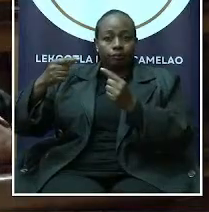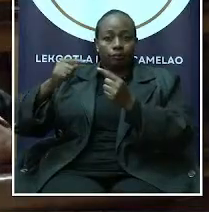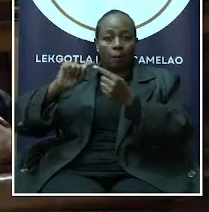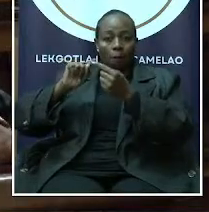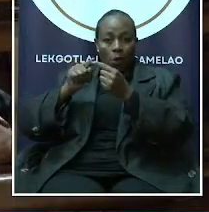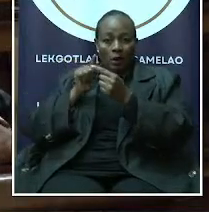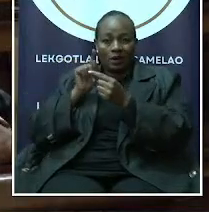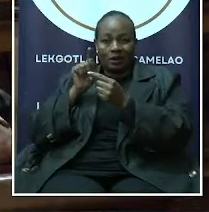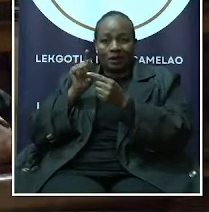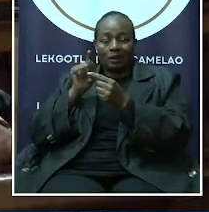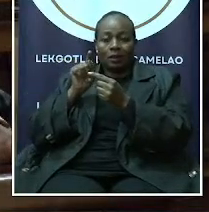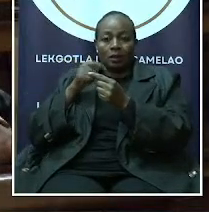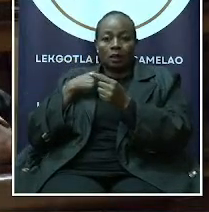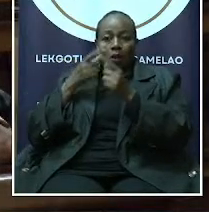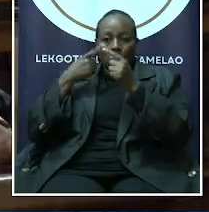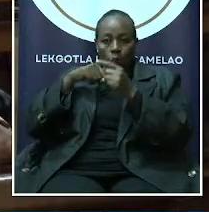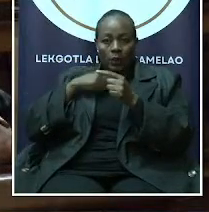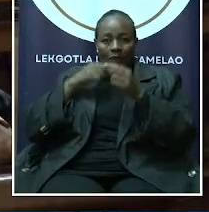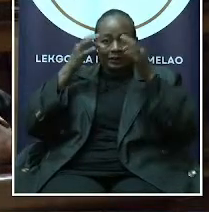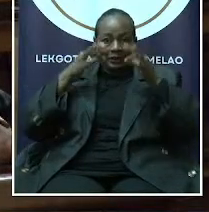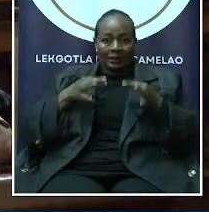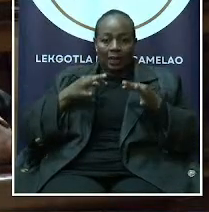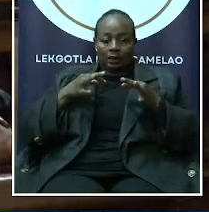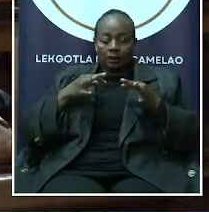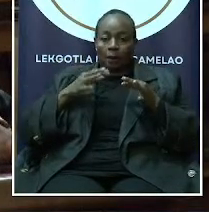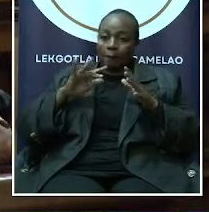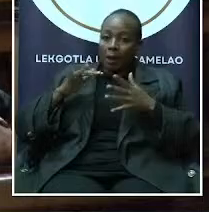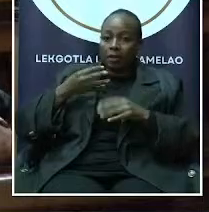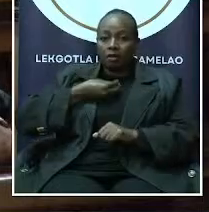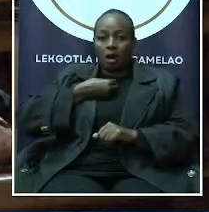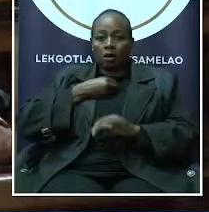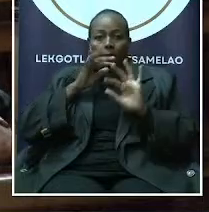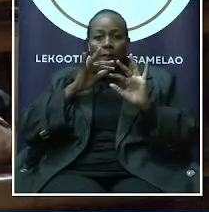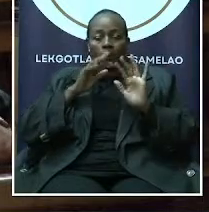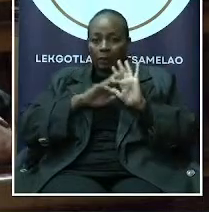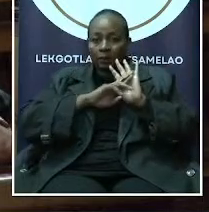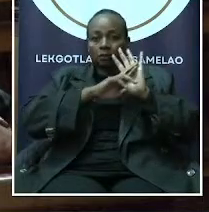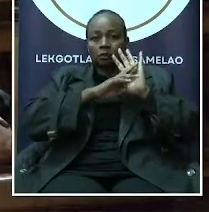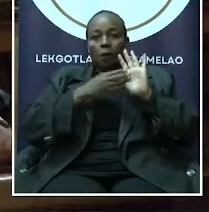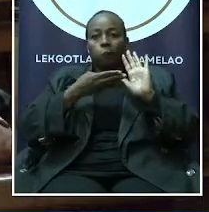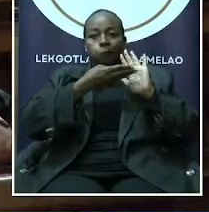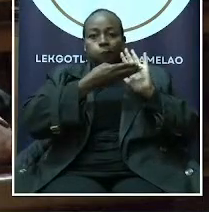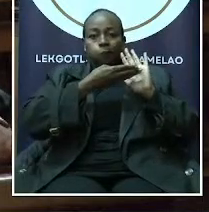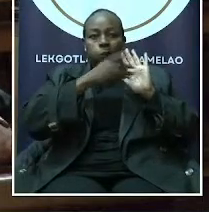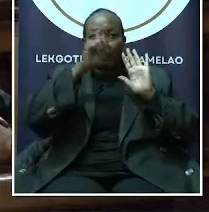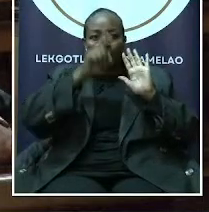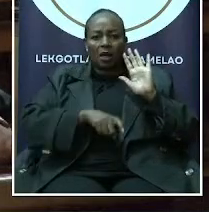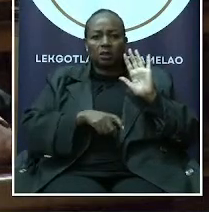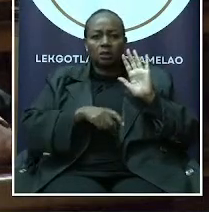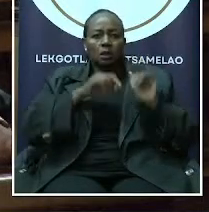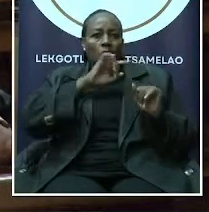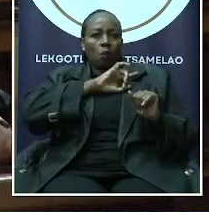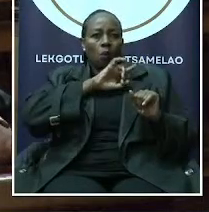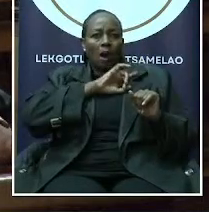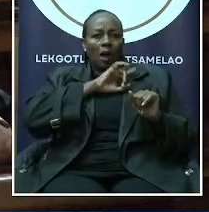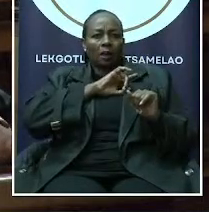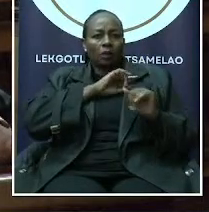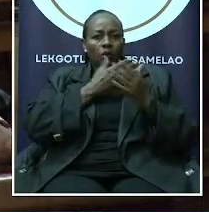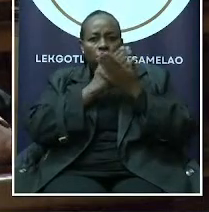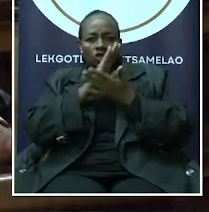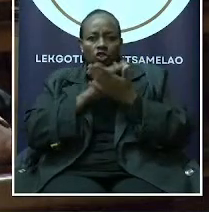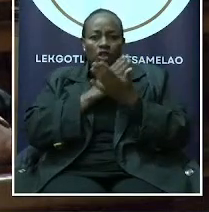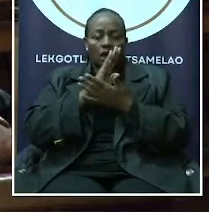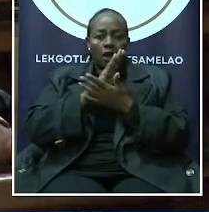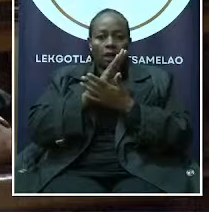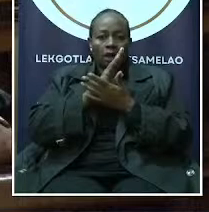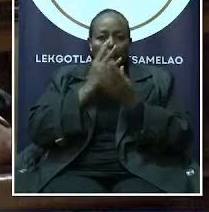take a resolution as this Parliament to say, young people must be represented. There's a tendency of sharing these